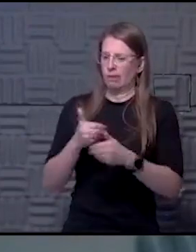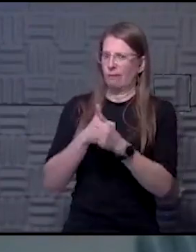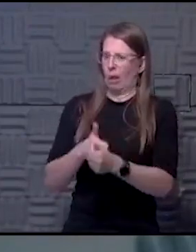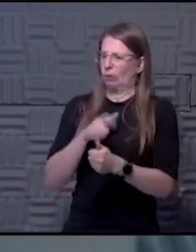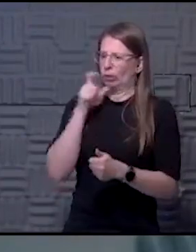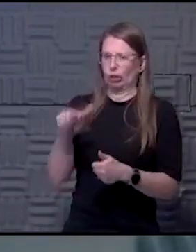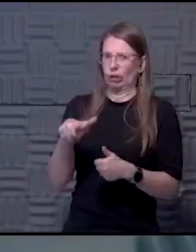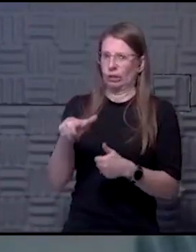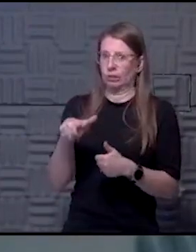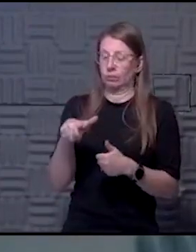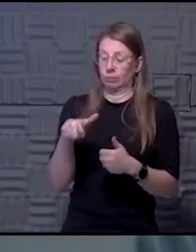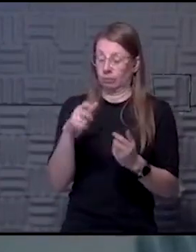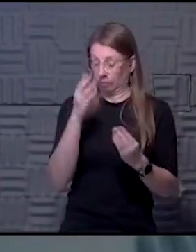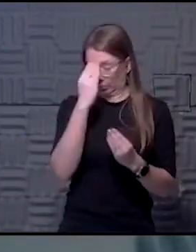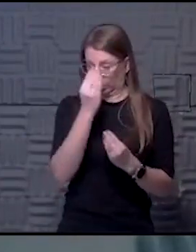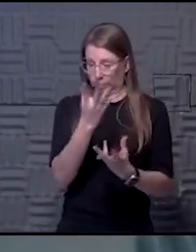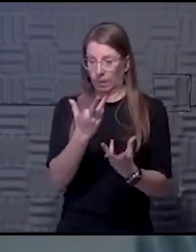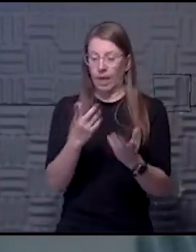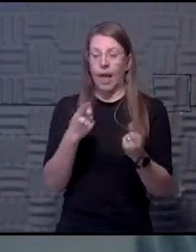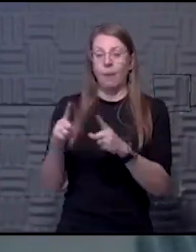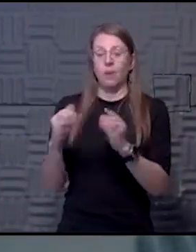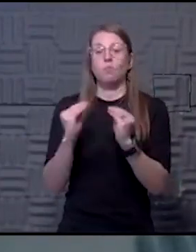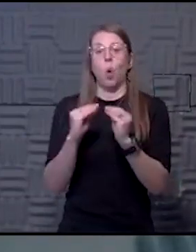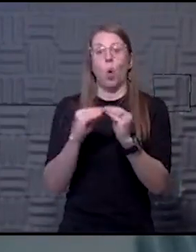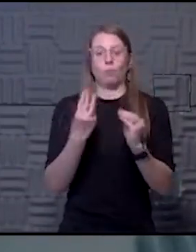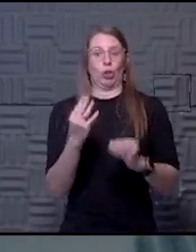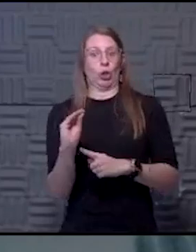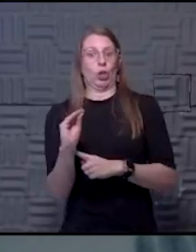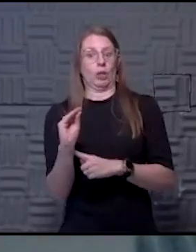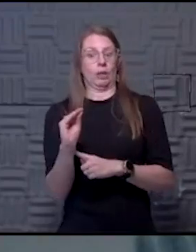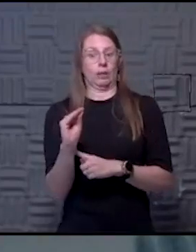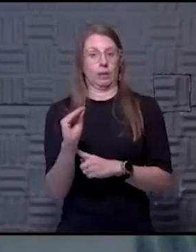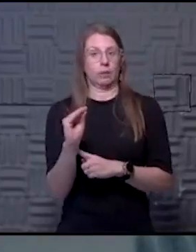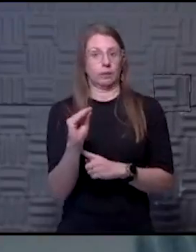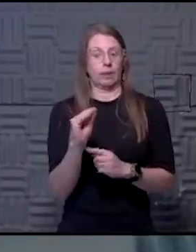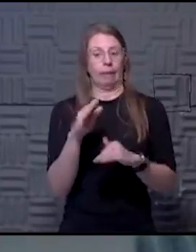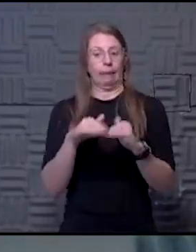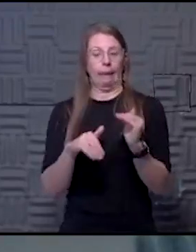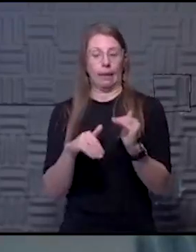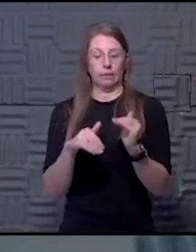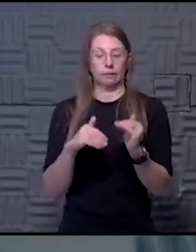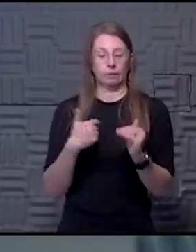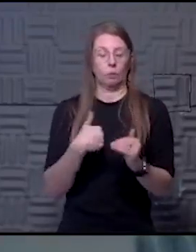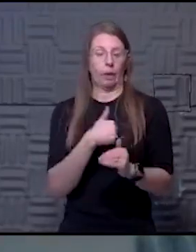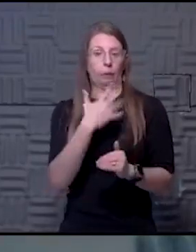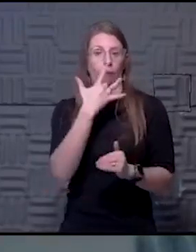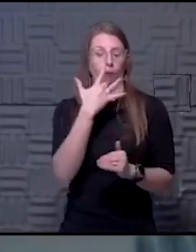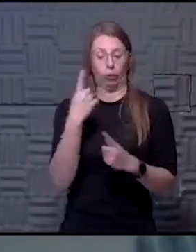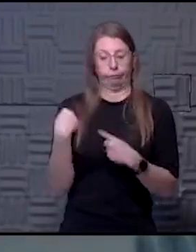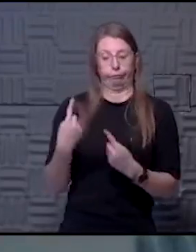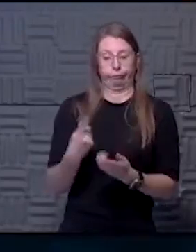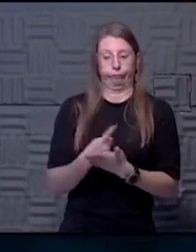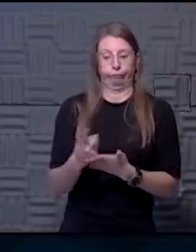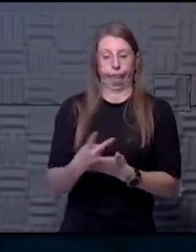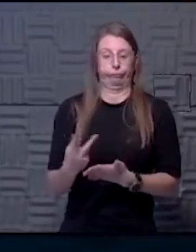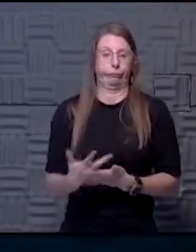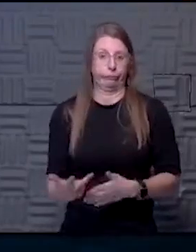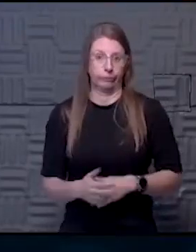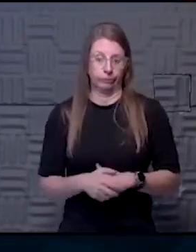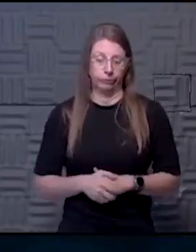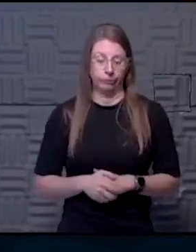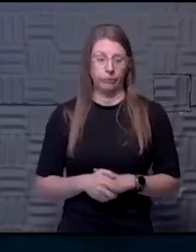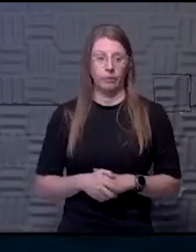I will say, Alan, that has probably happened more, at least on the Missouri side of the state line, than we would have liked over the last several weeks. Lee